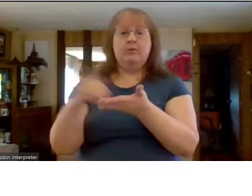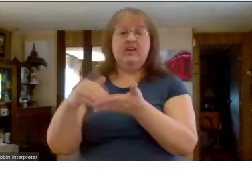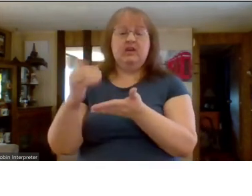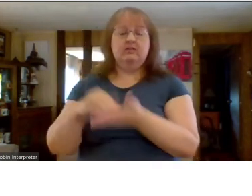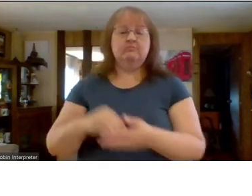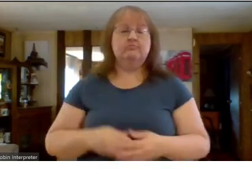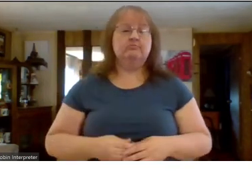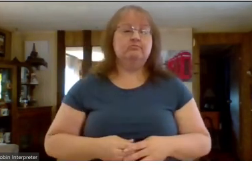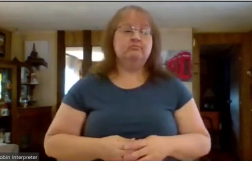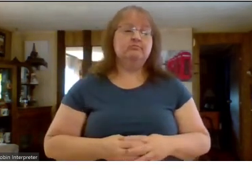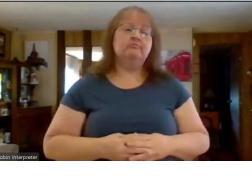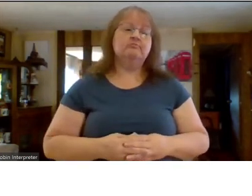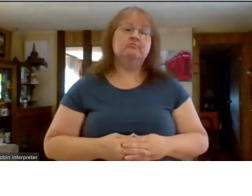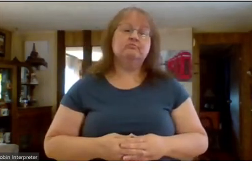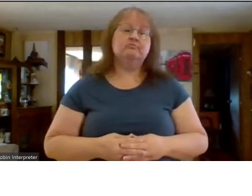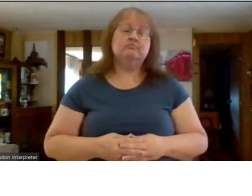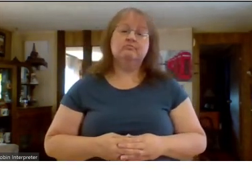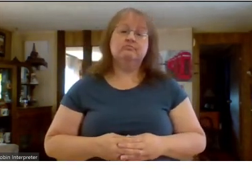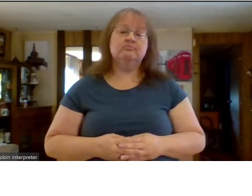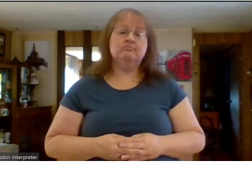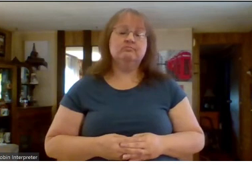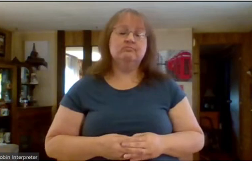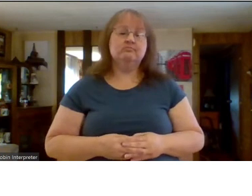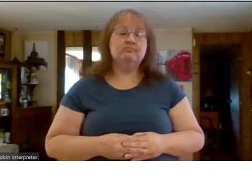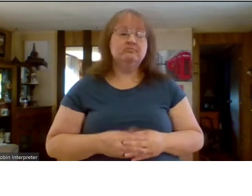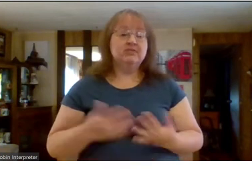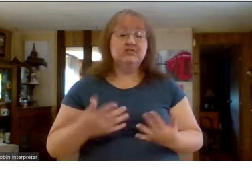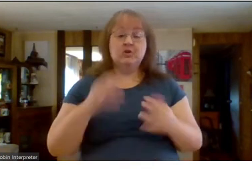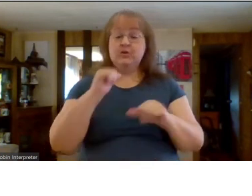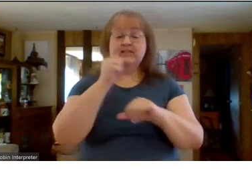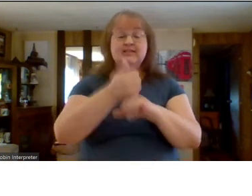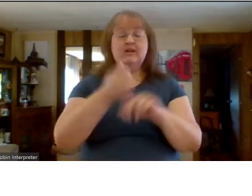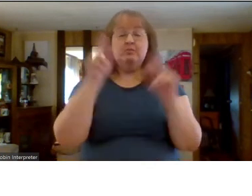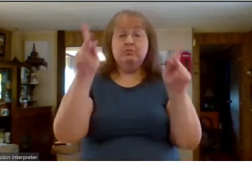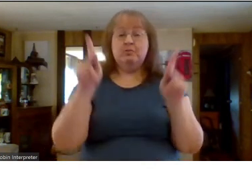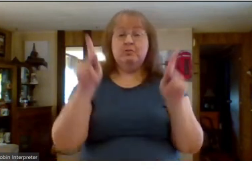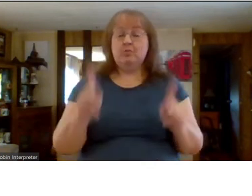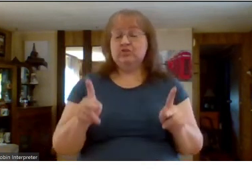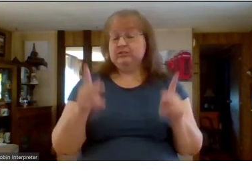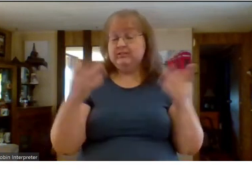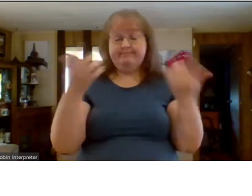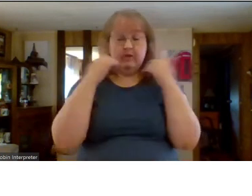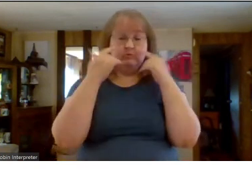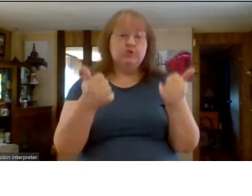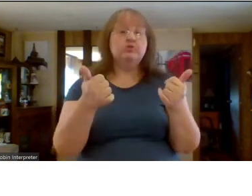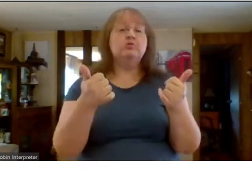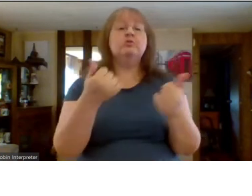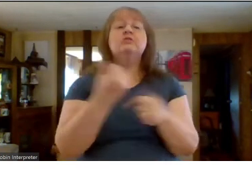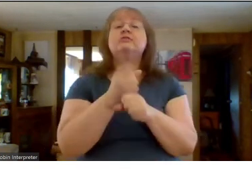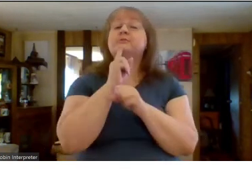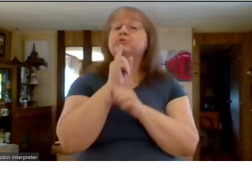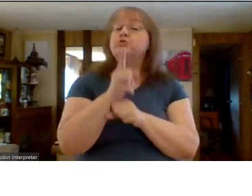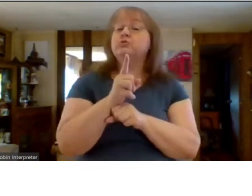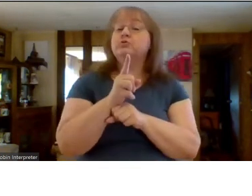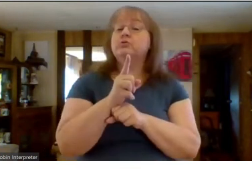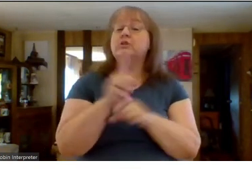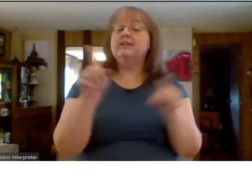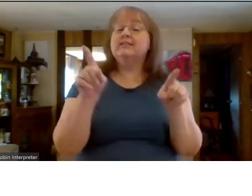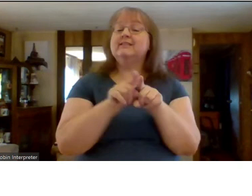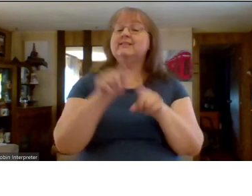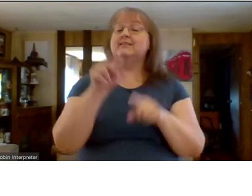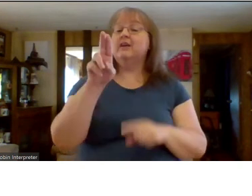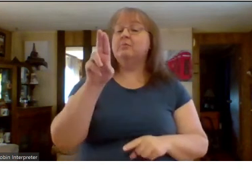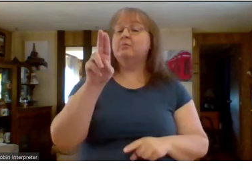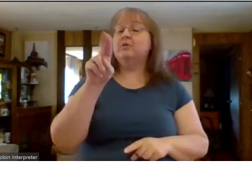18.18 repeating, and you get the same answer. Okay, so again, people can set up the proportions however they